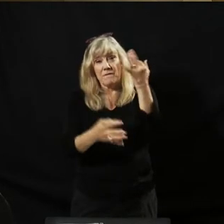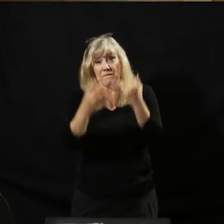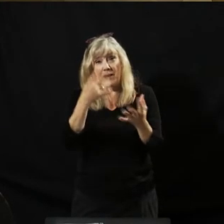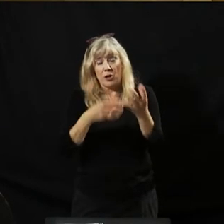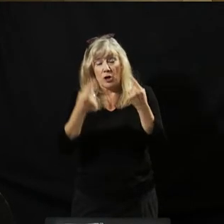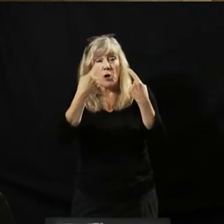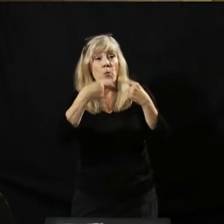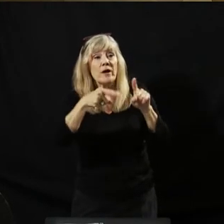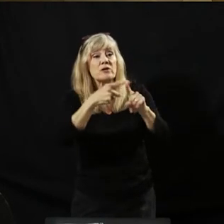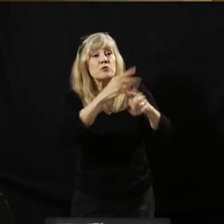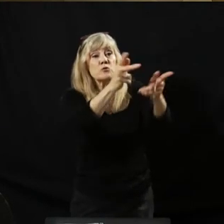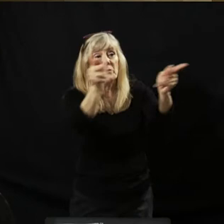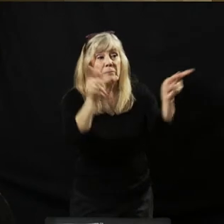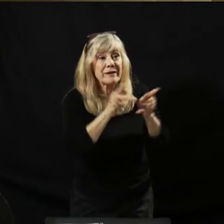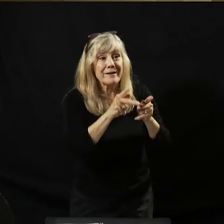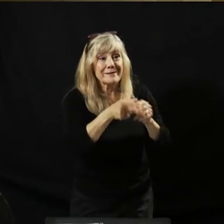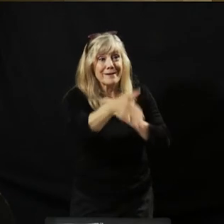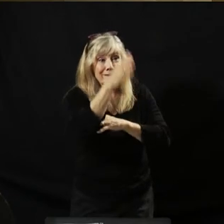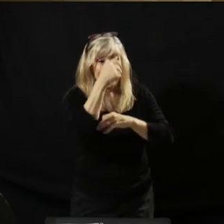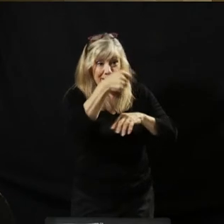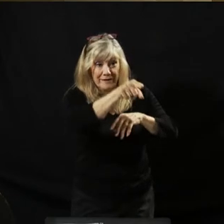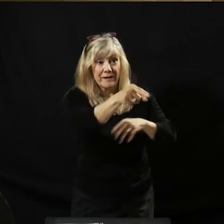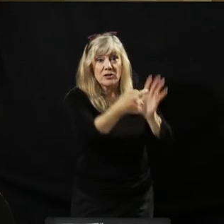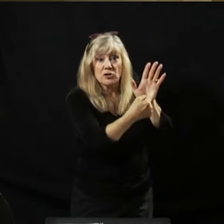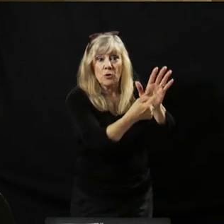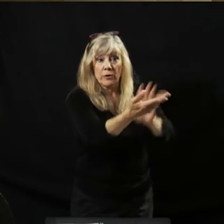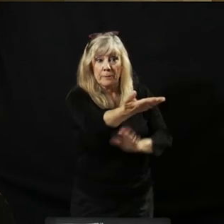place of which God had told him.